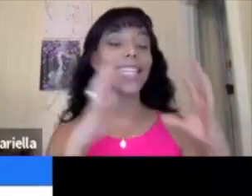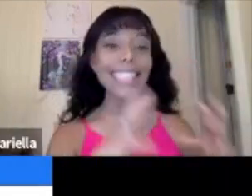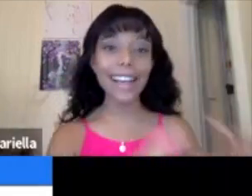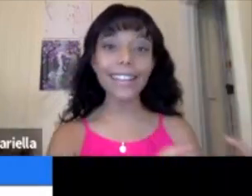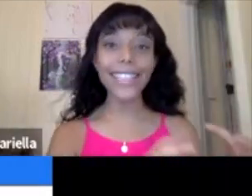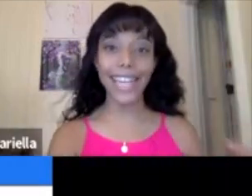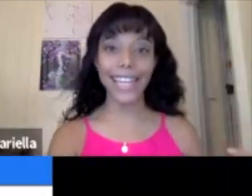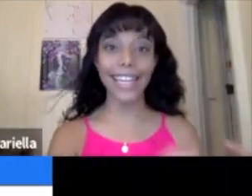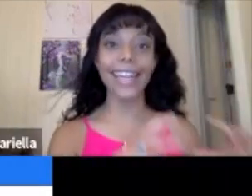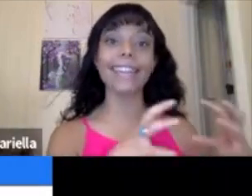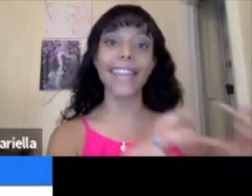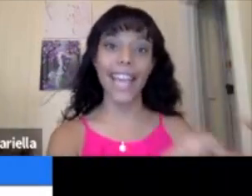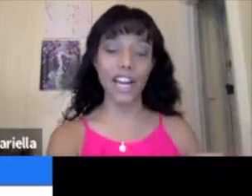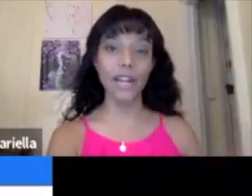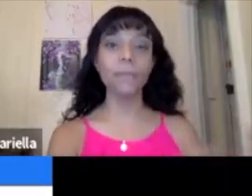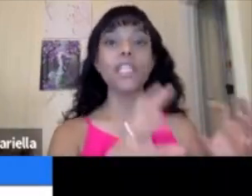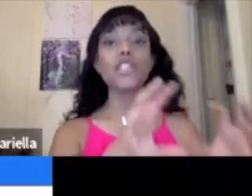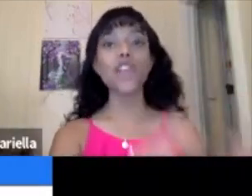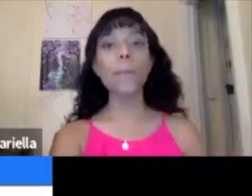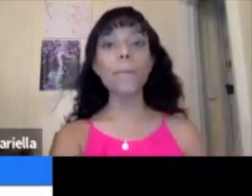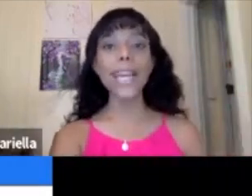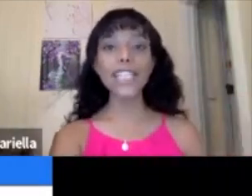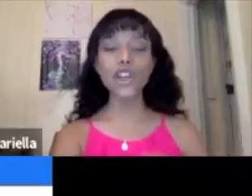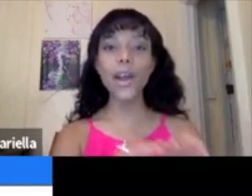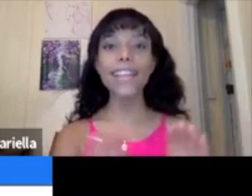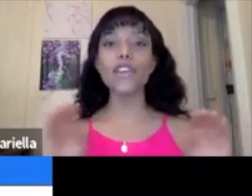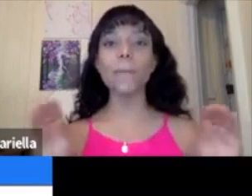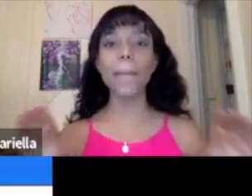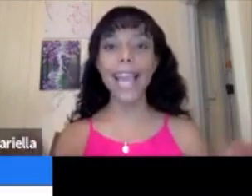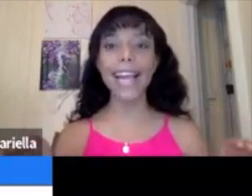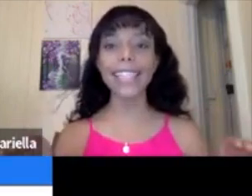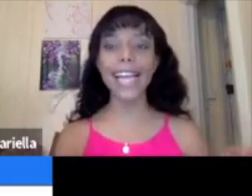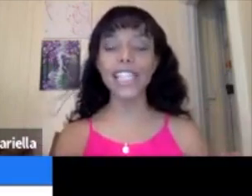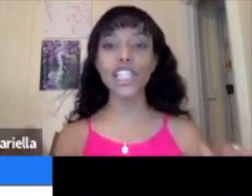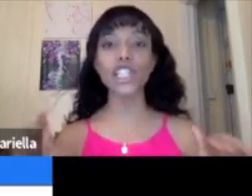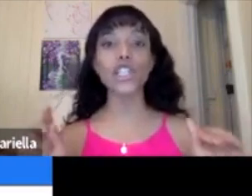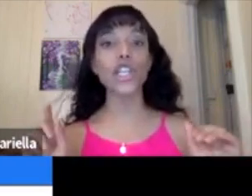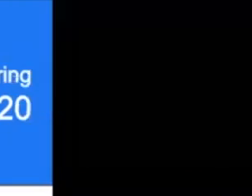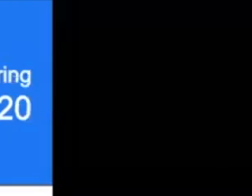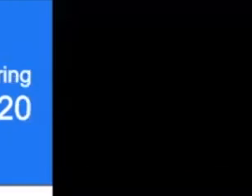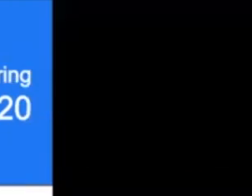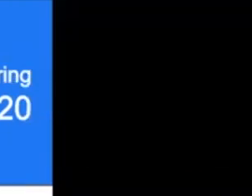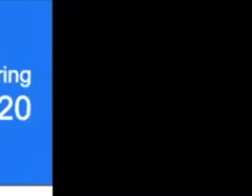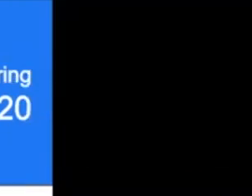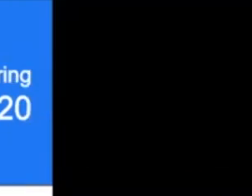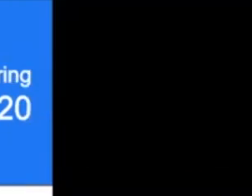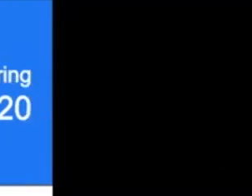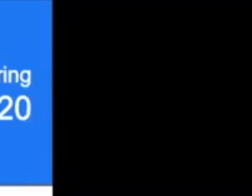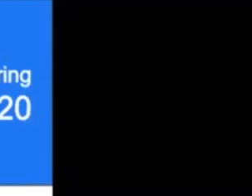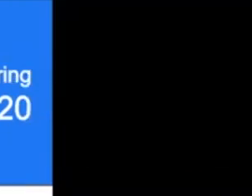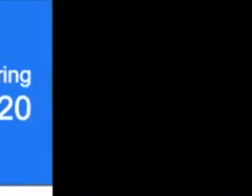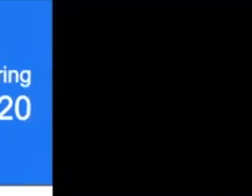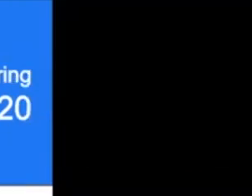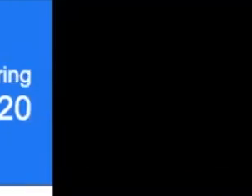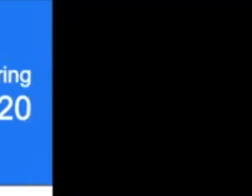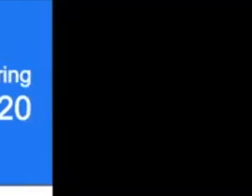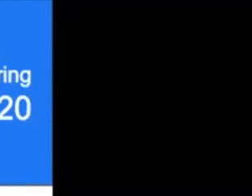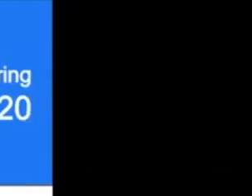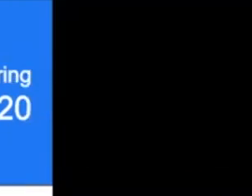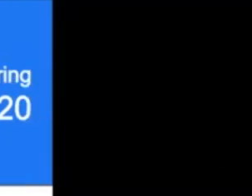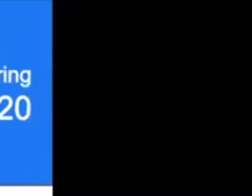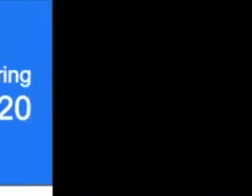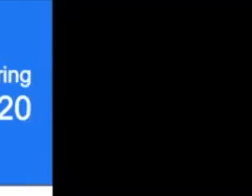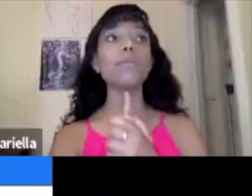be consolidated there. So make sure that you pay attention to the Q&A in case something comes